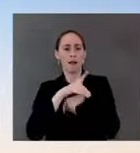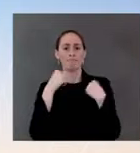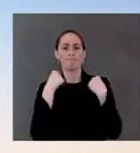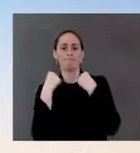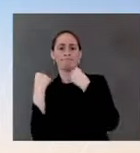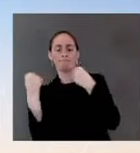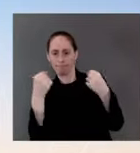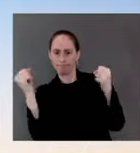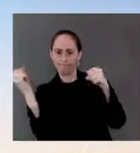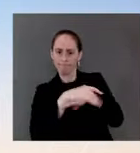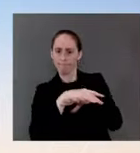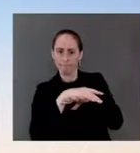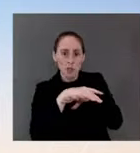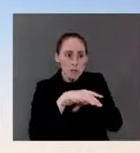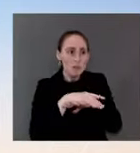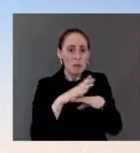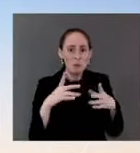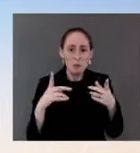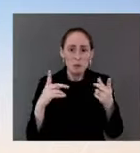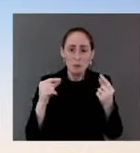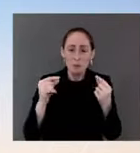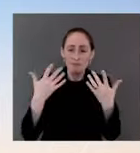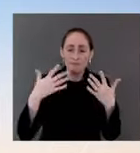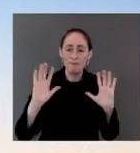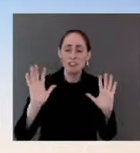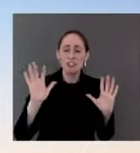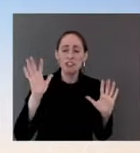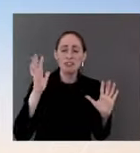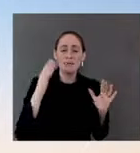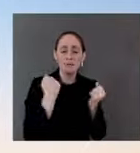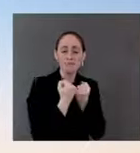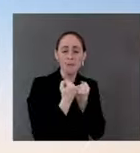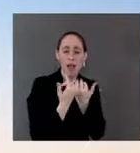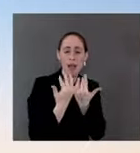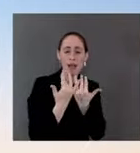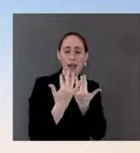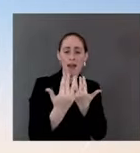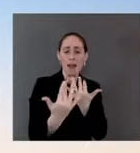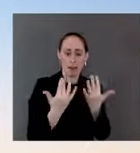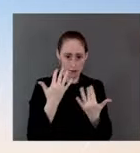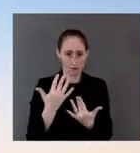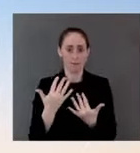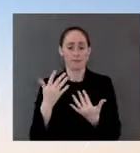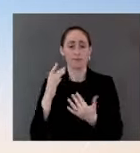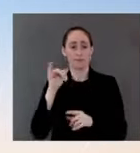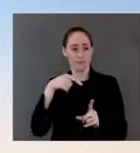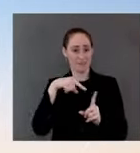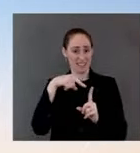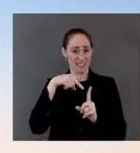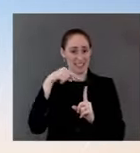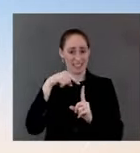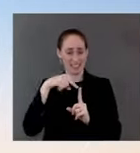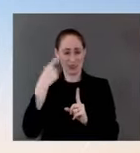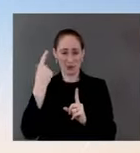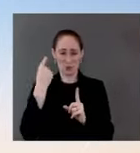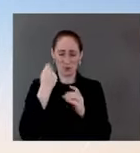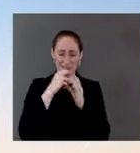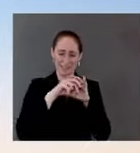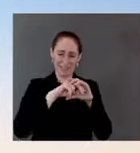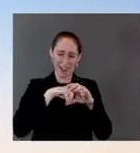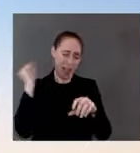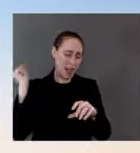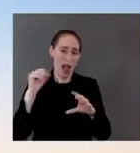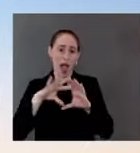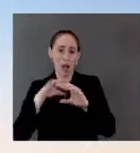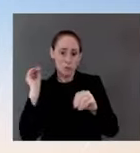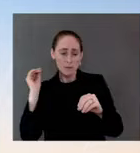After extracting himself, he set about extracting the driver and his peers trapped in the troop compartment. Despite the severe 2nd and 3rd degree burns covering